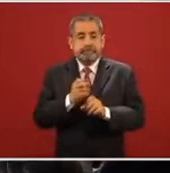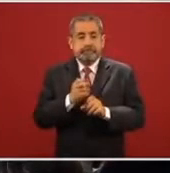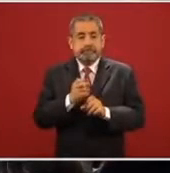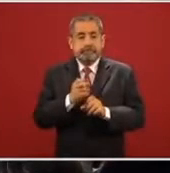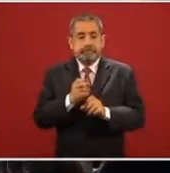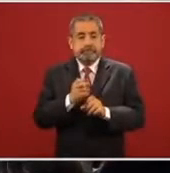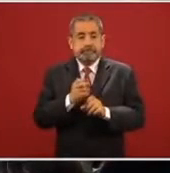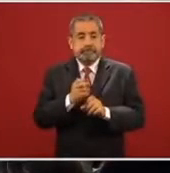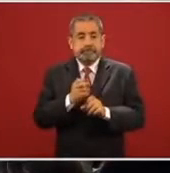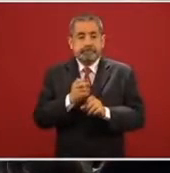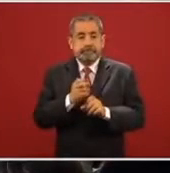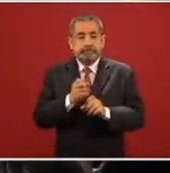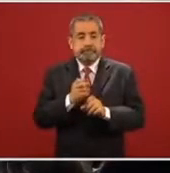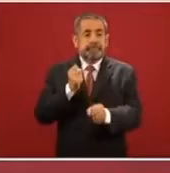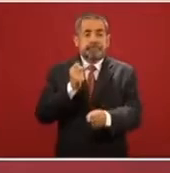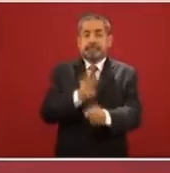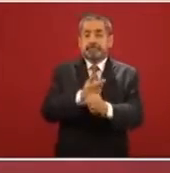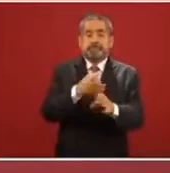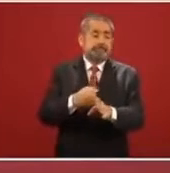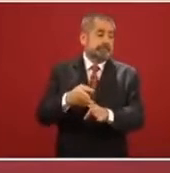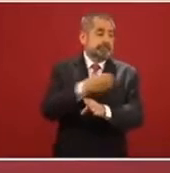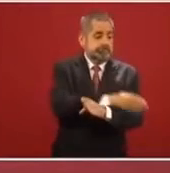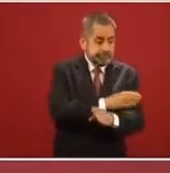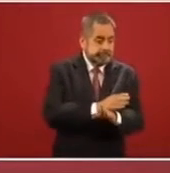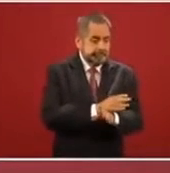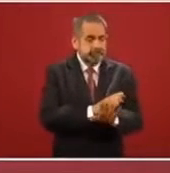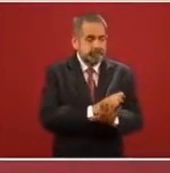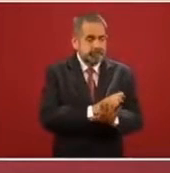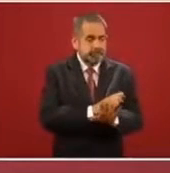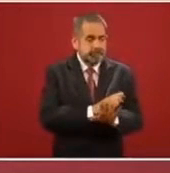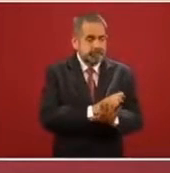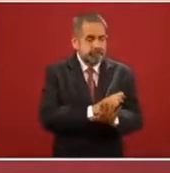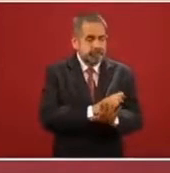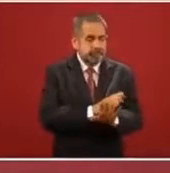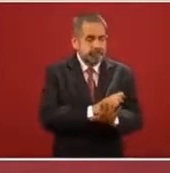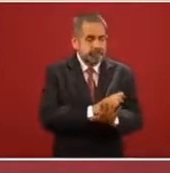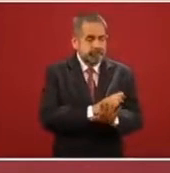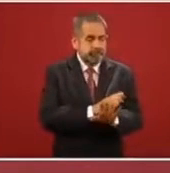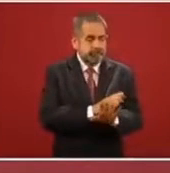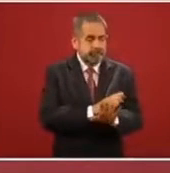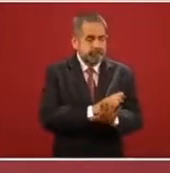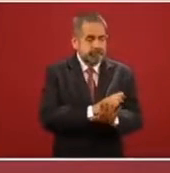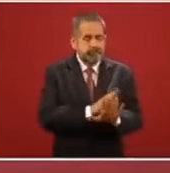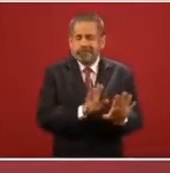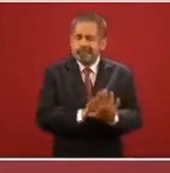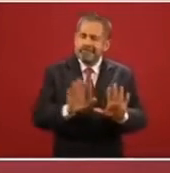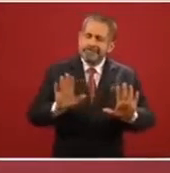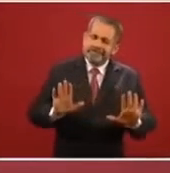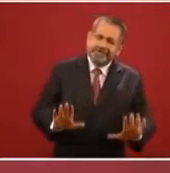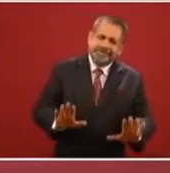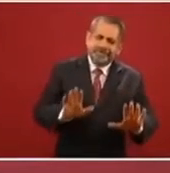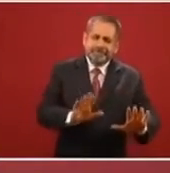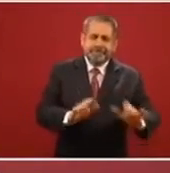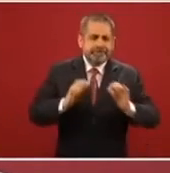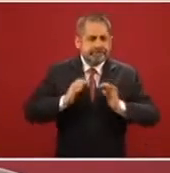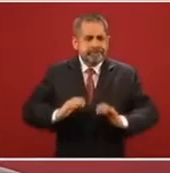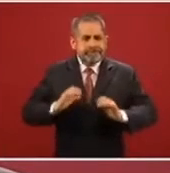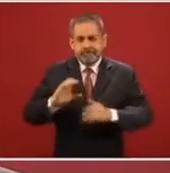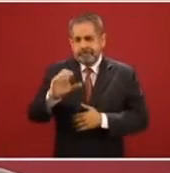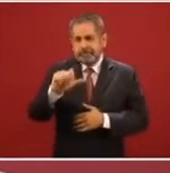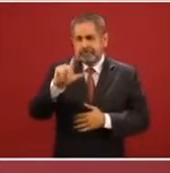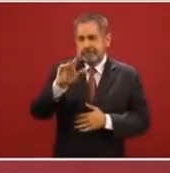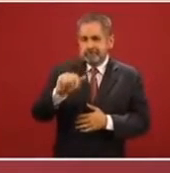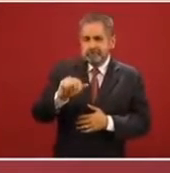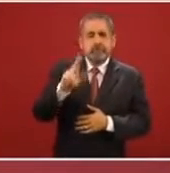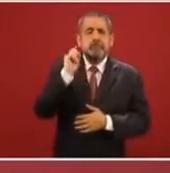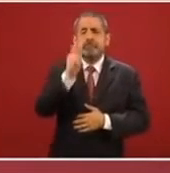interventions prematurely. mantengamos la calma. Let's maintain calm. La calma no quiere decir